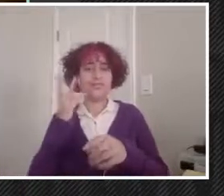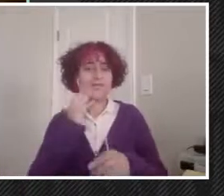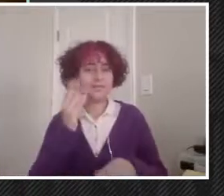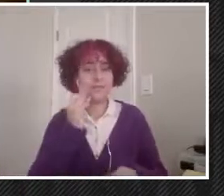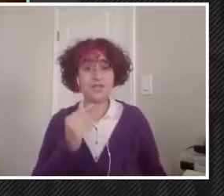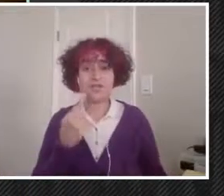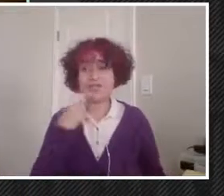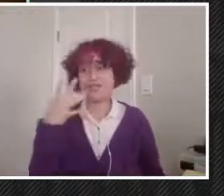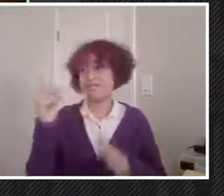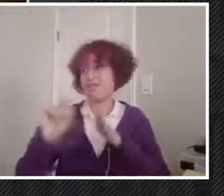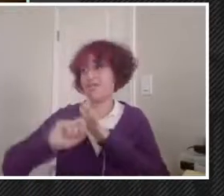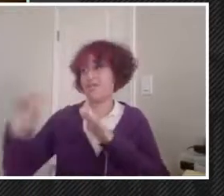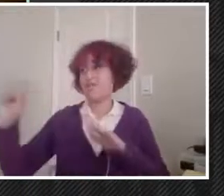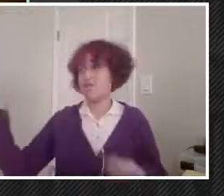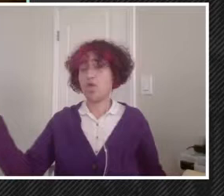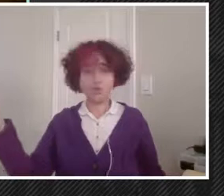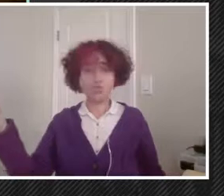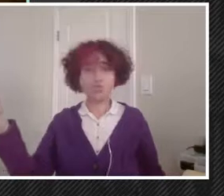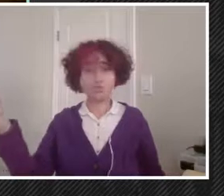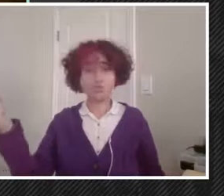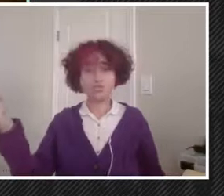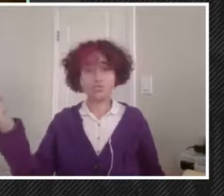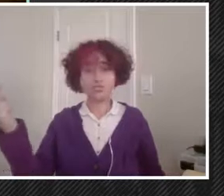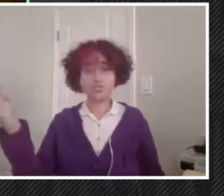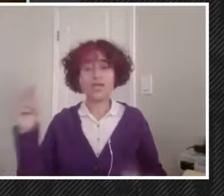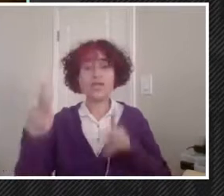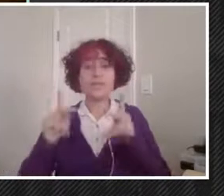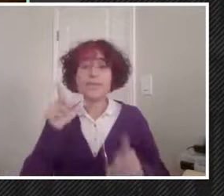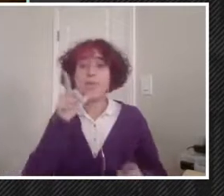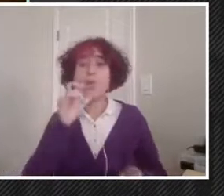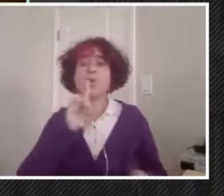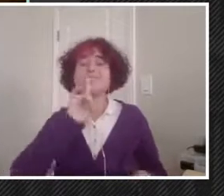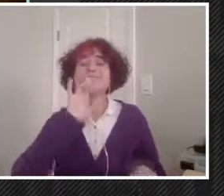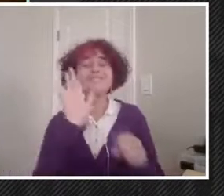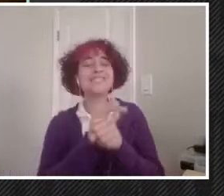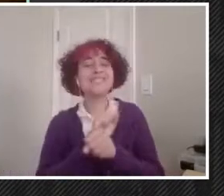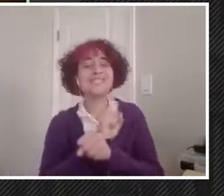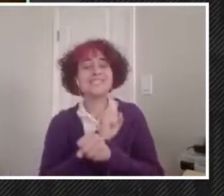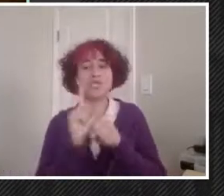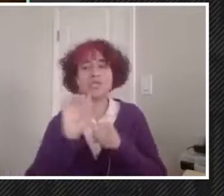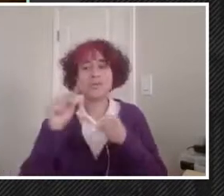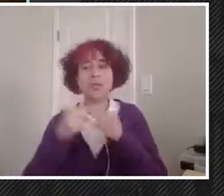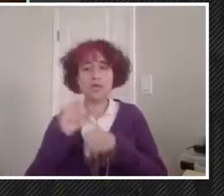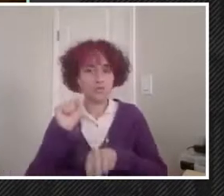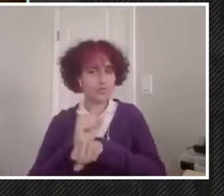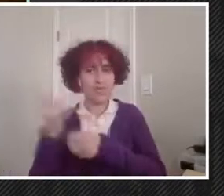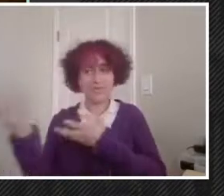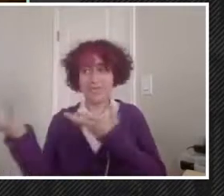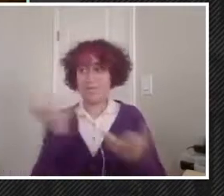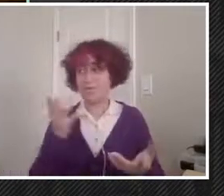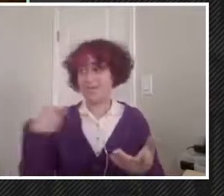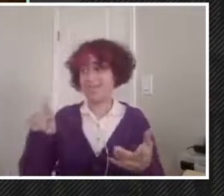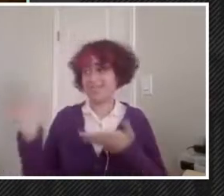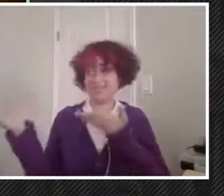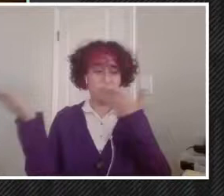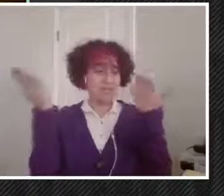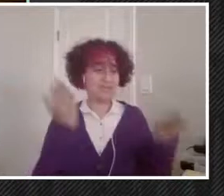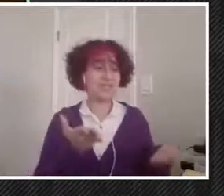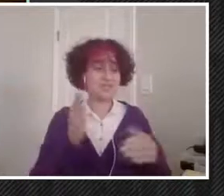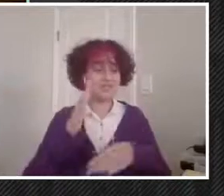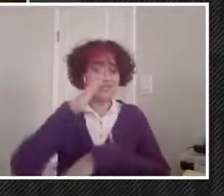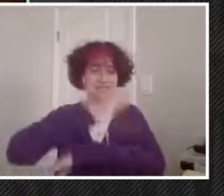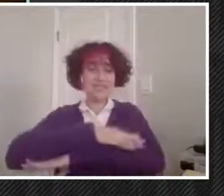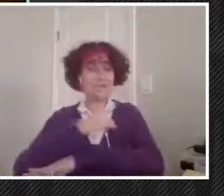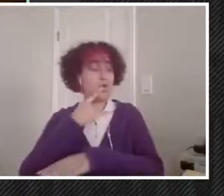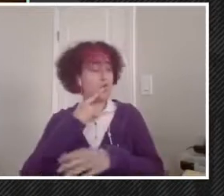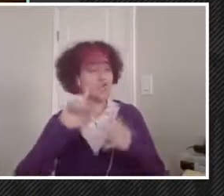right? And the people who are serious about this work, they bring themselves to the table. And we get about the work and the